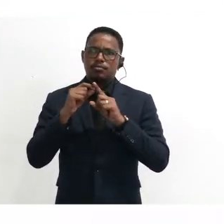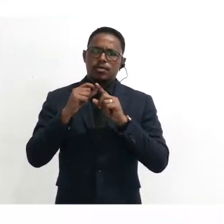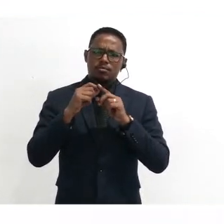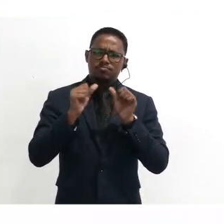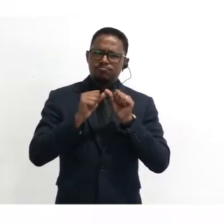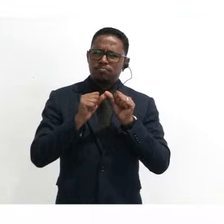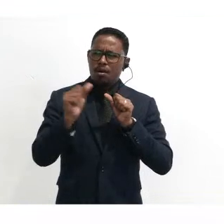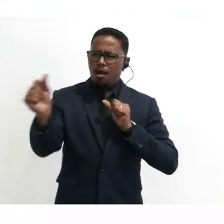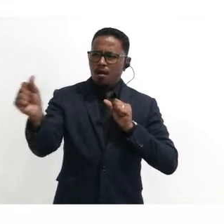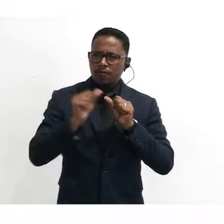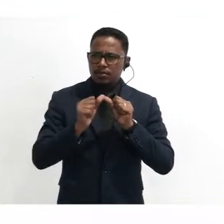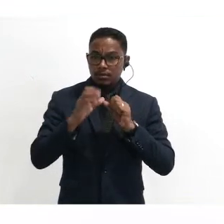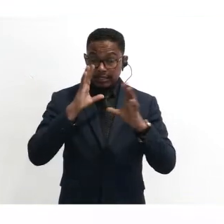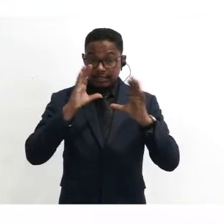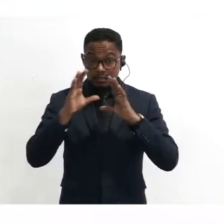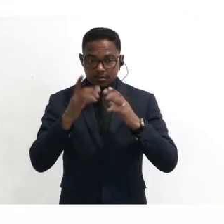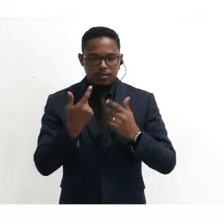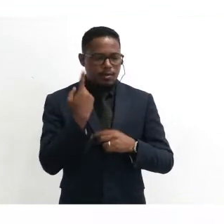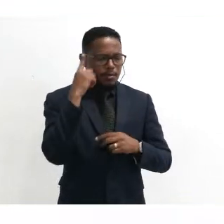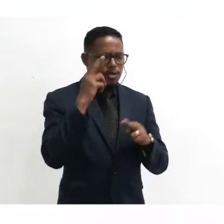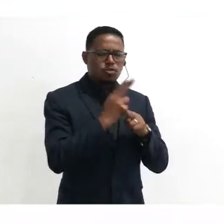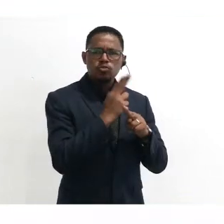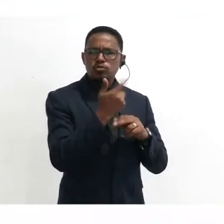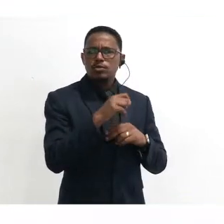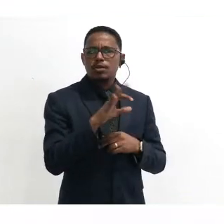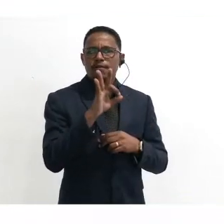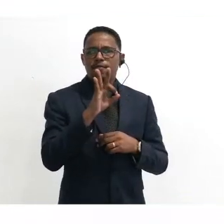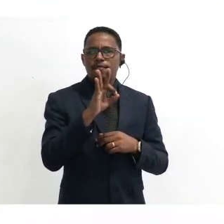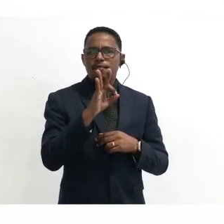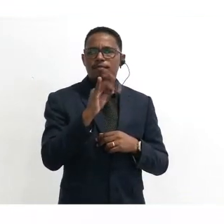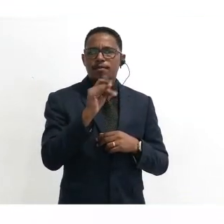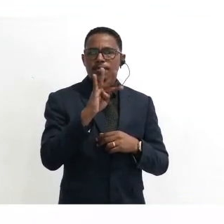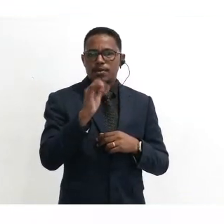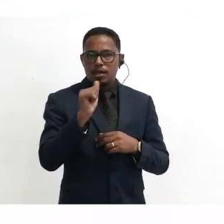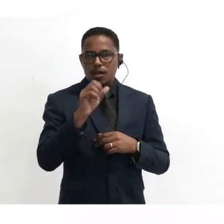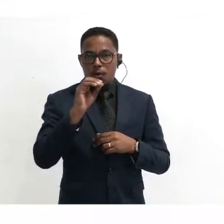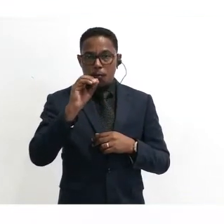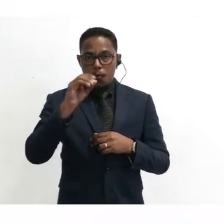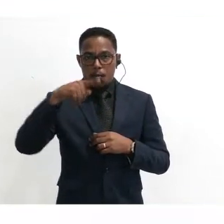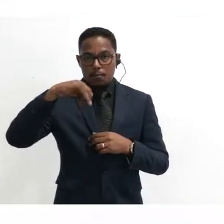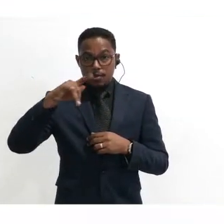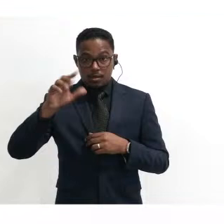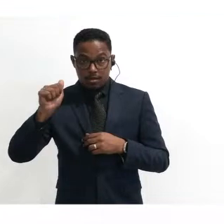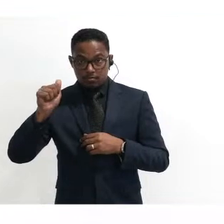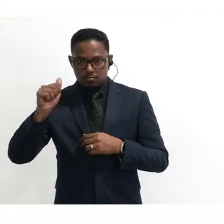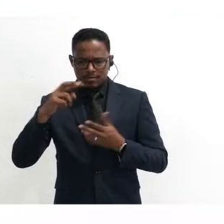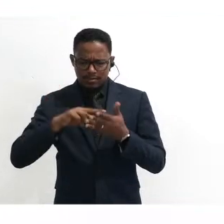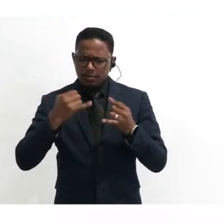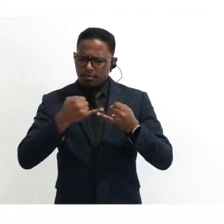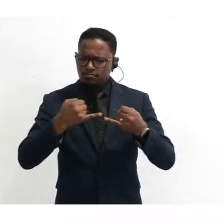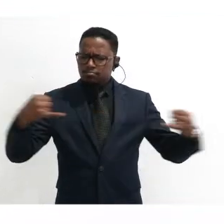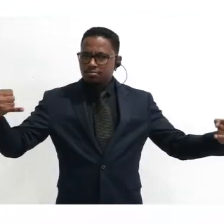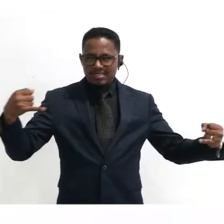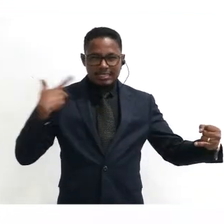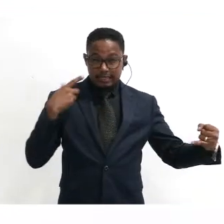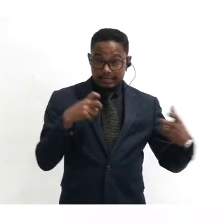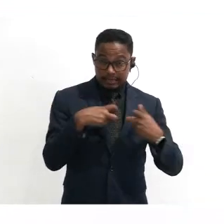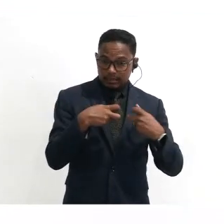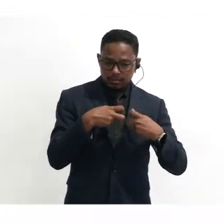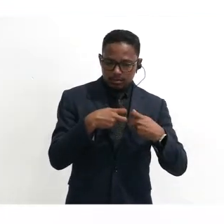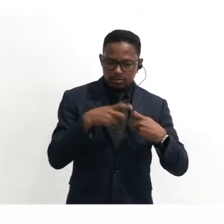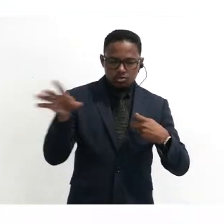use fiber optic cables, so non-electrical cables. So light travels faster